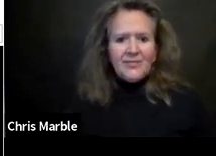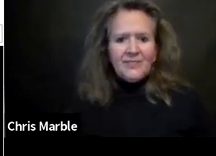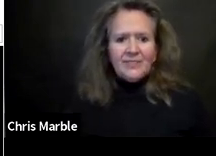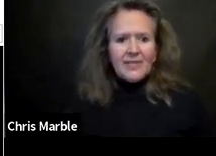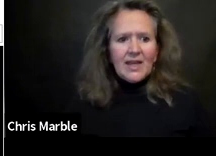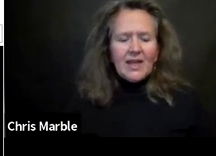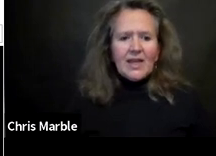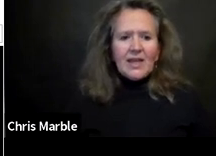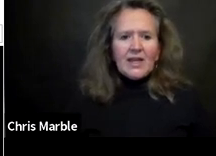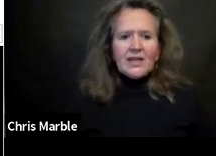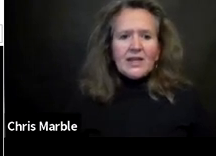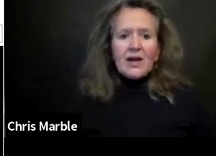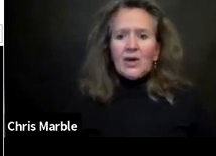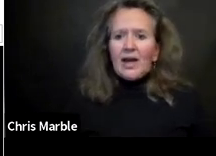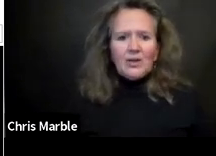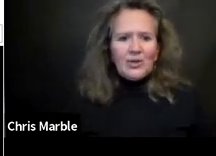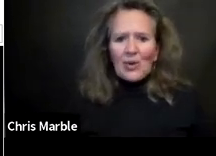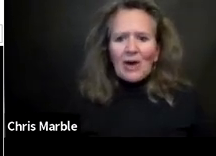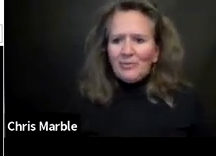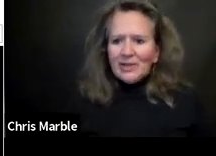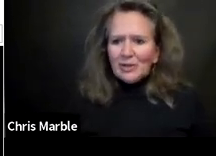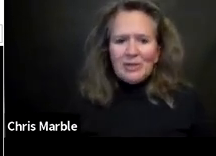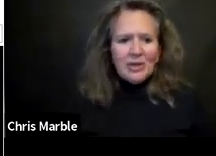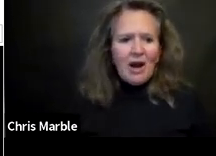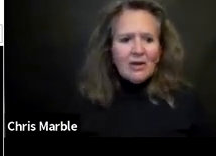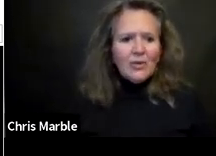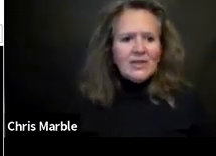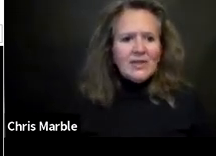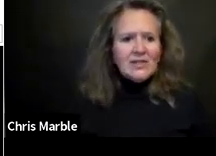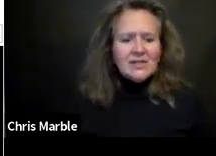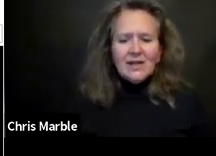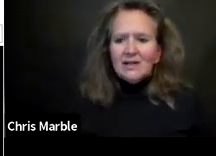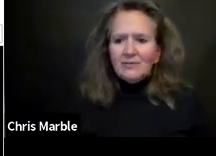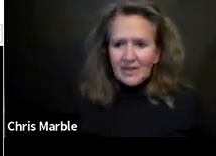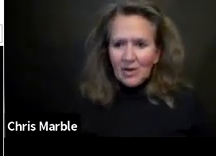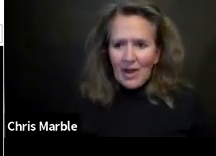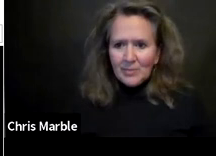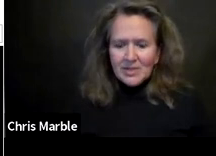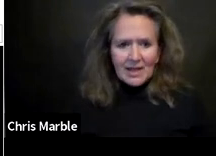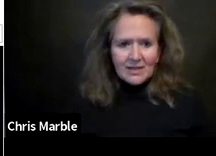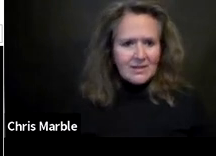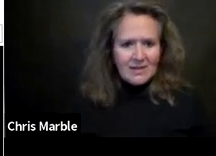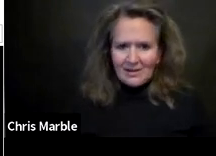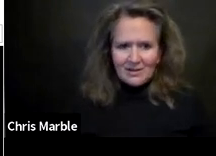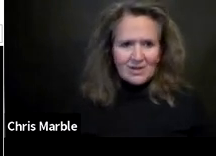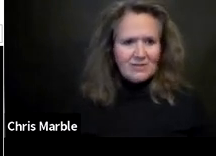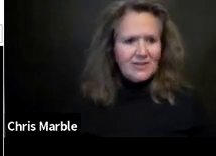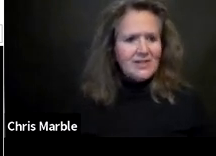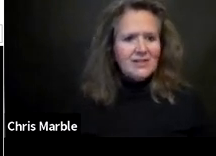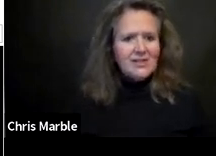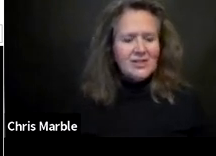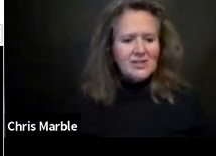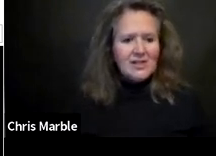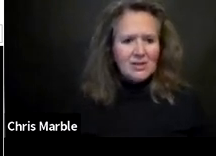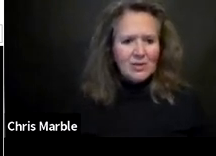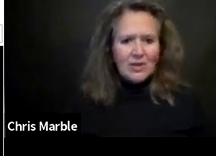Okay. Now, I don't know how familiar people are with these video apps. Again, not an exhaustive